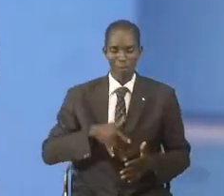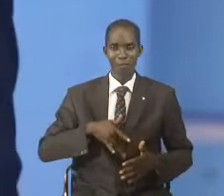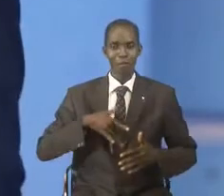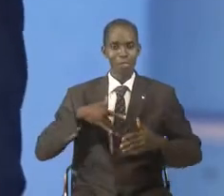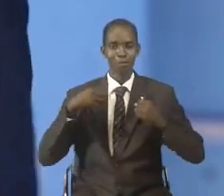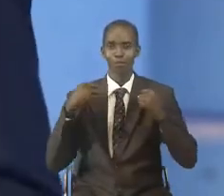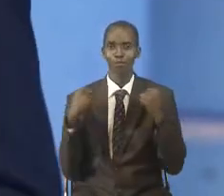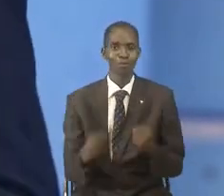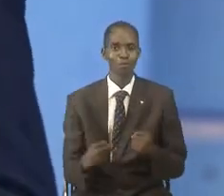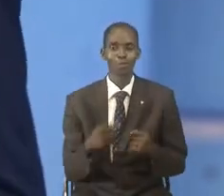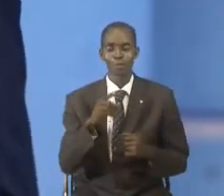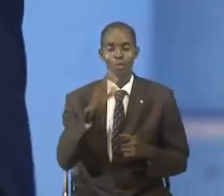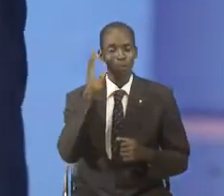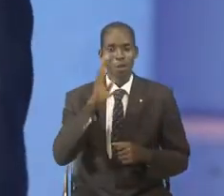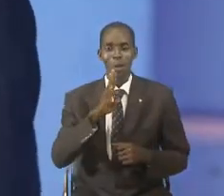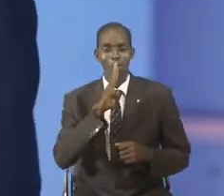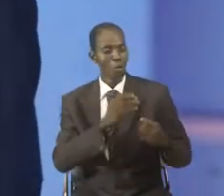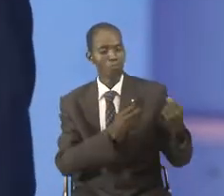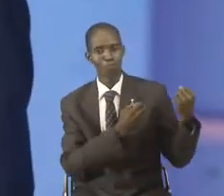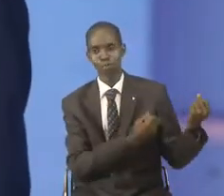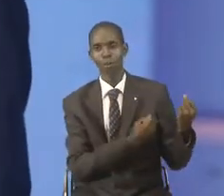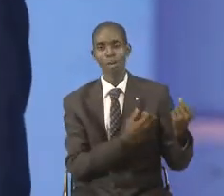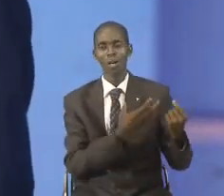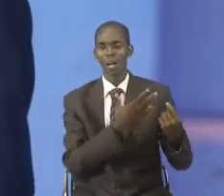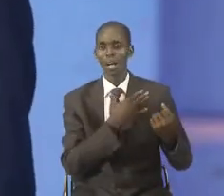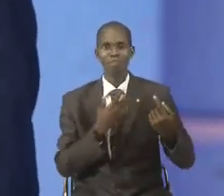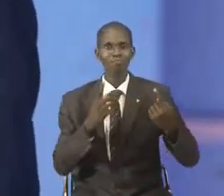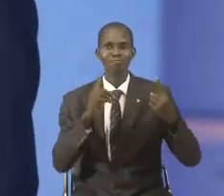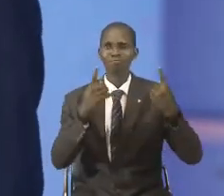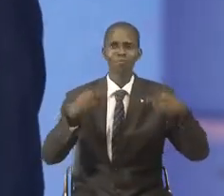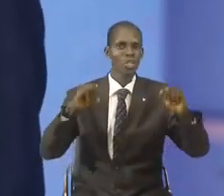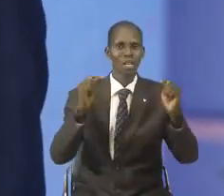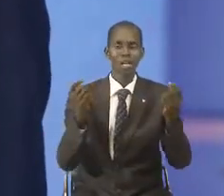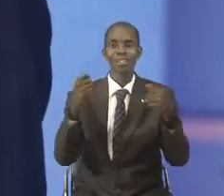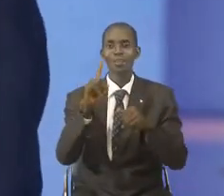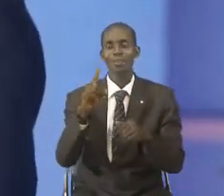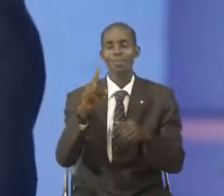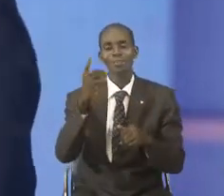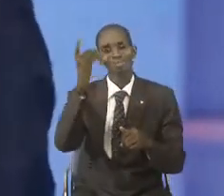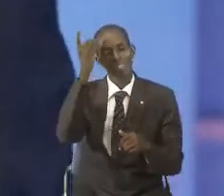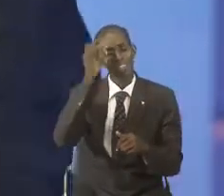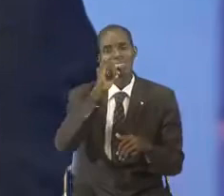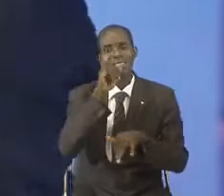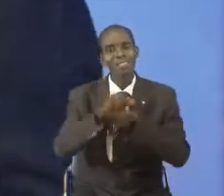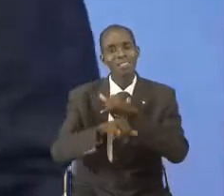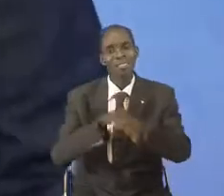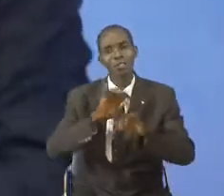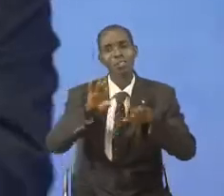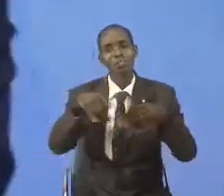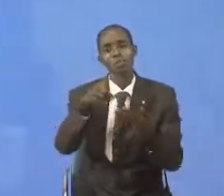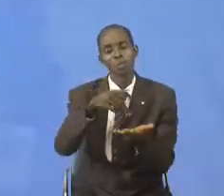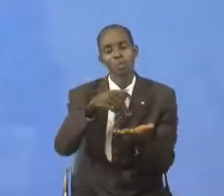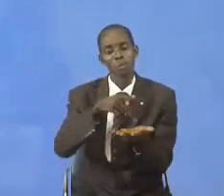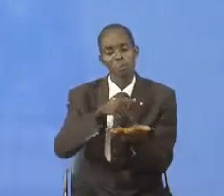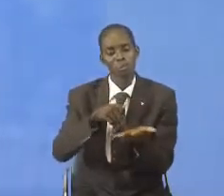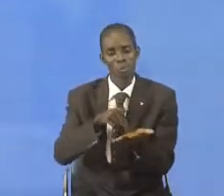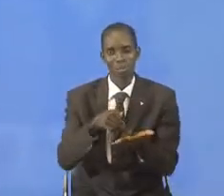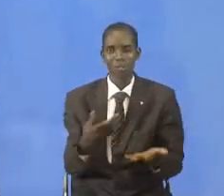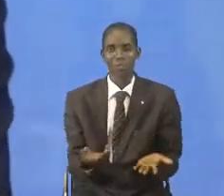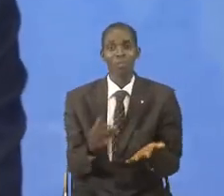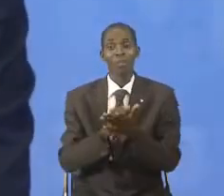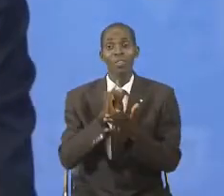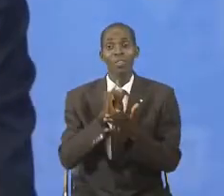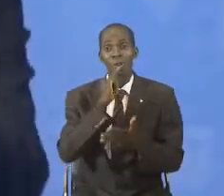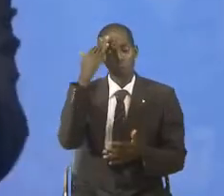that, you'll be surprised. Energy will come to you. You'll be bold. You'll dare anyone. Is giving